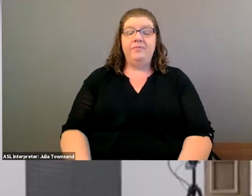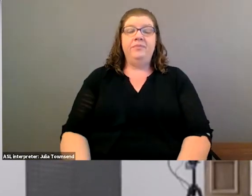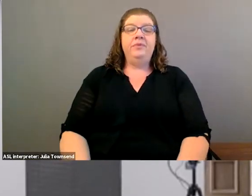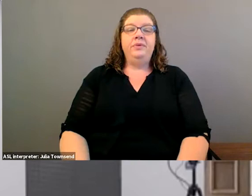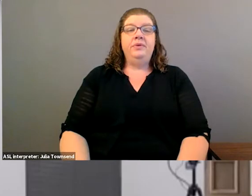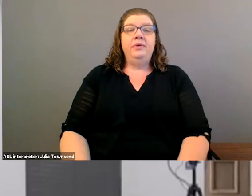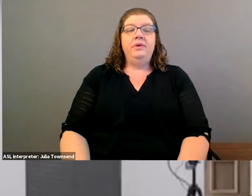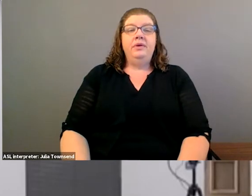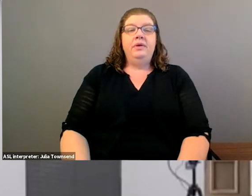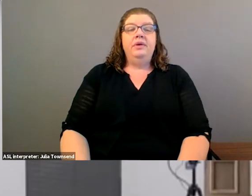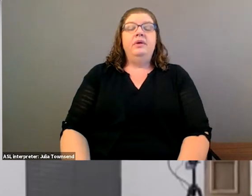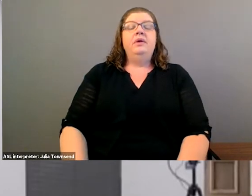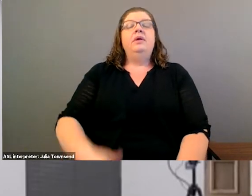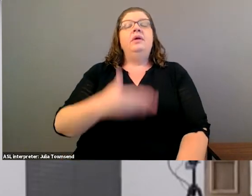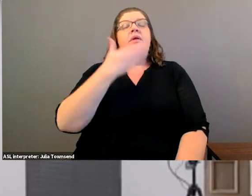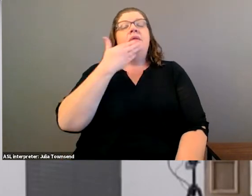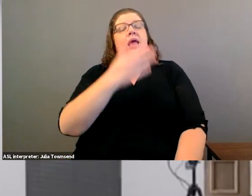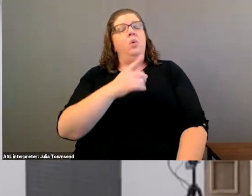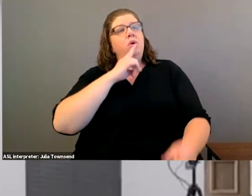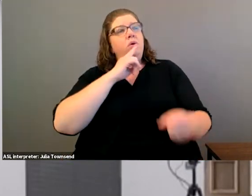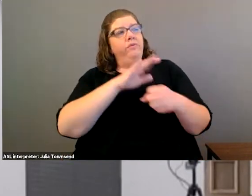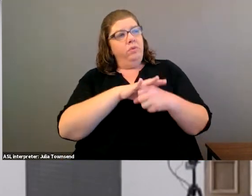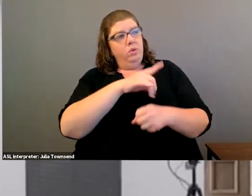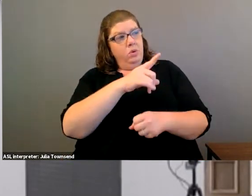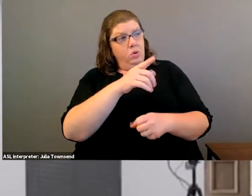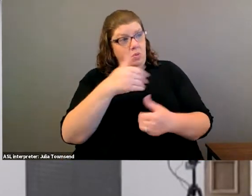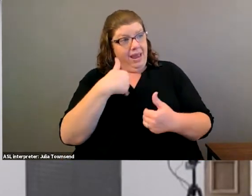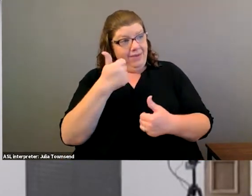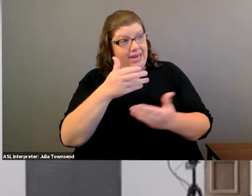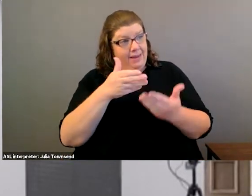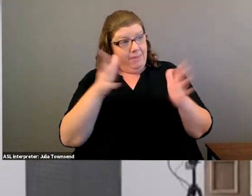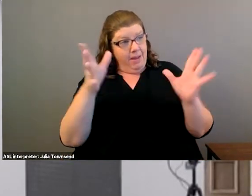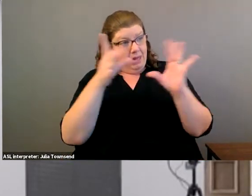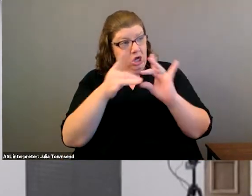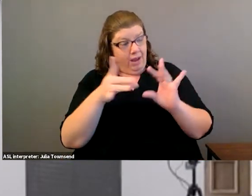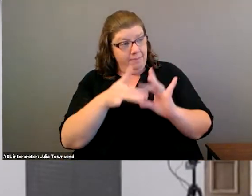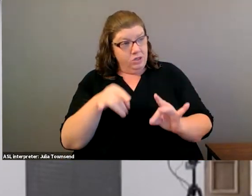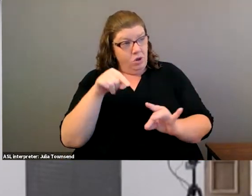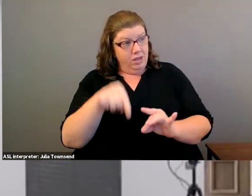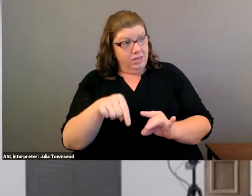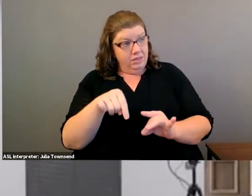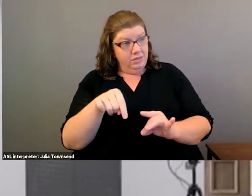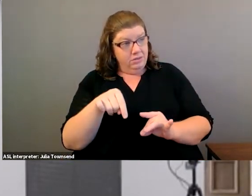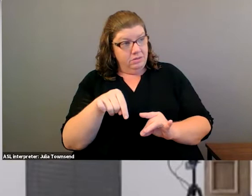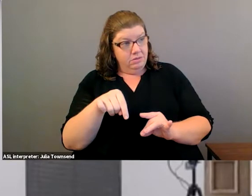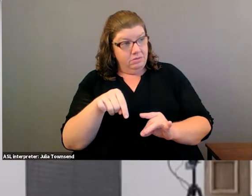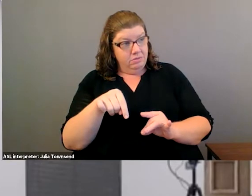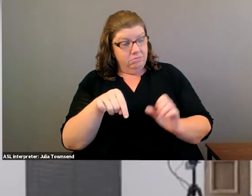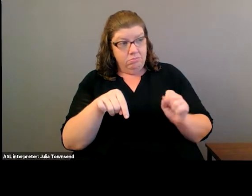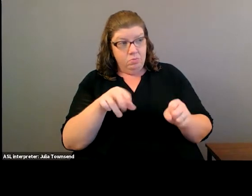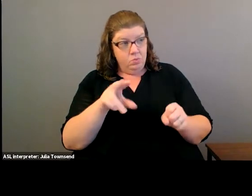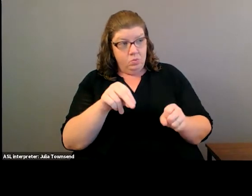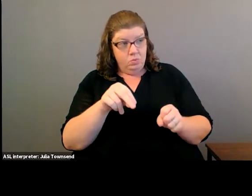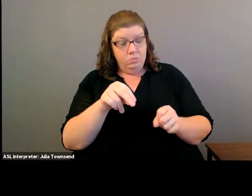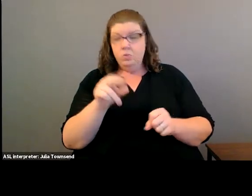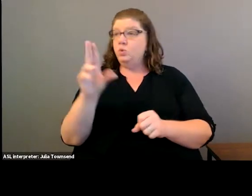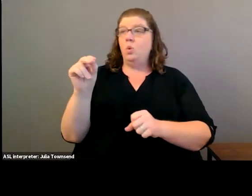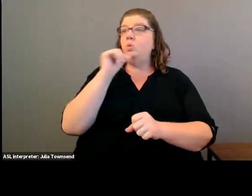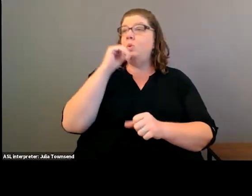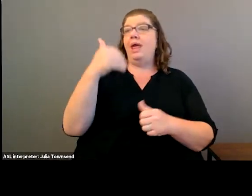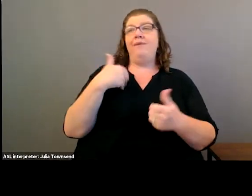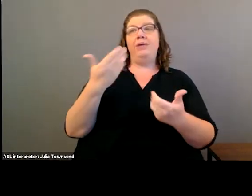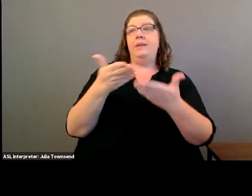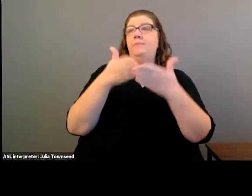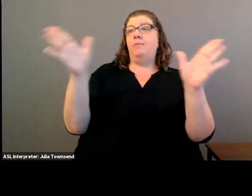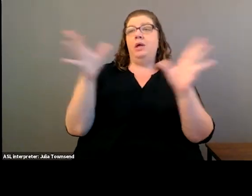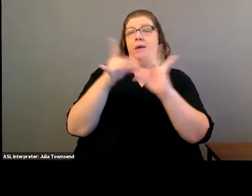Thank you. I want to confirm with Ms. Trujillo that we do not have any public comments on this item. Correct, no public.